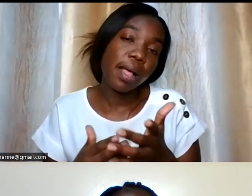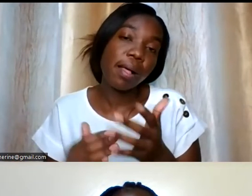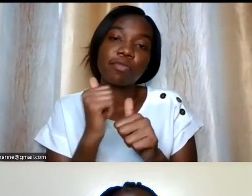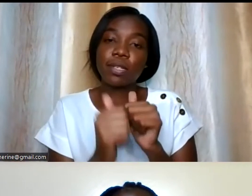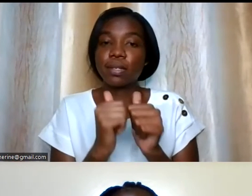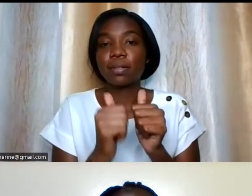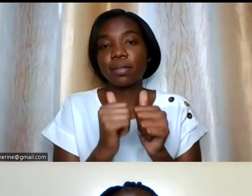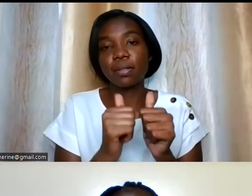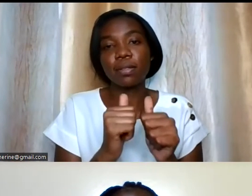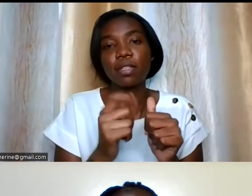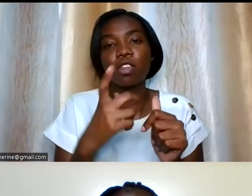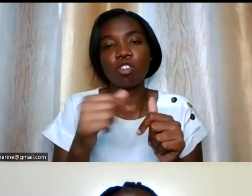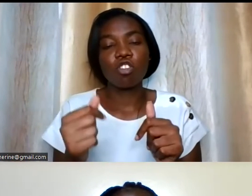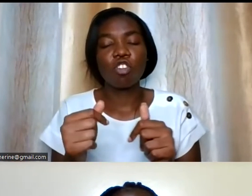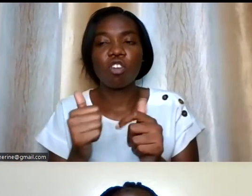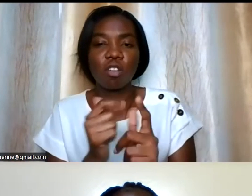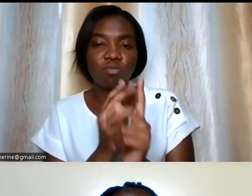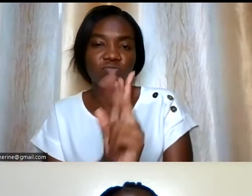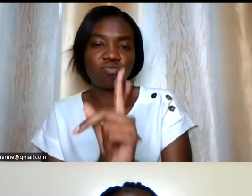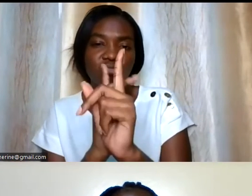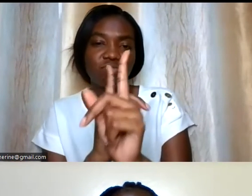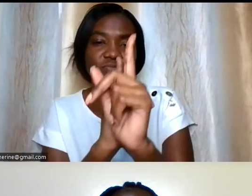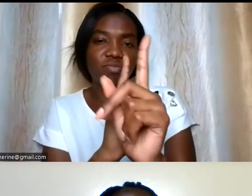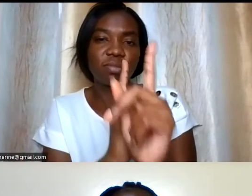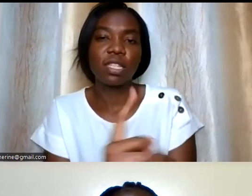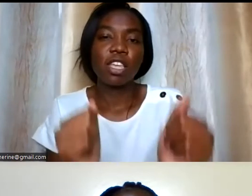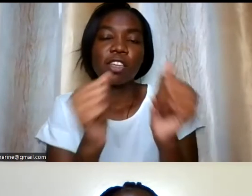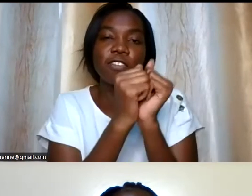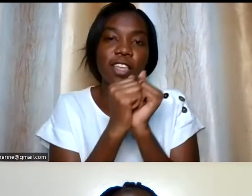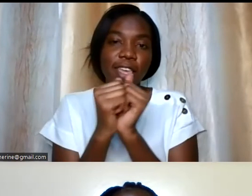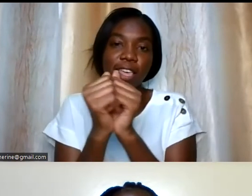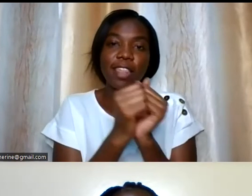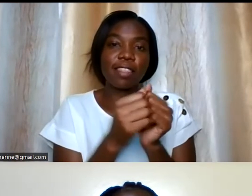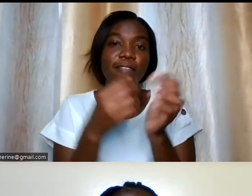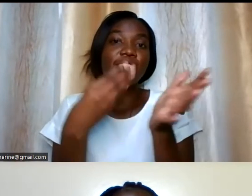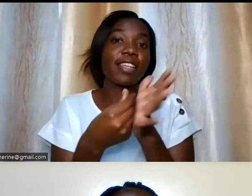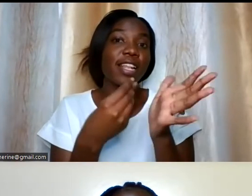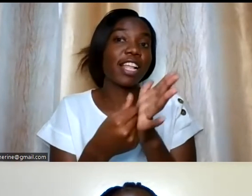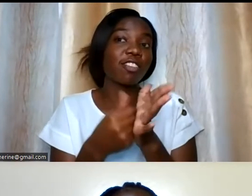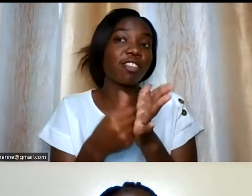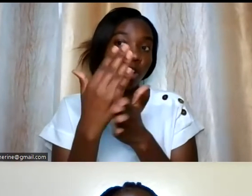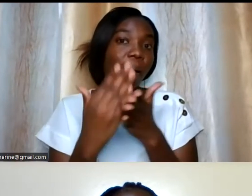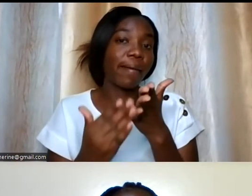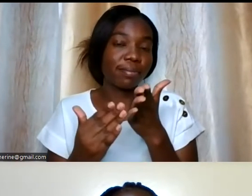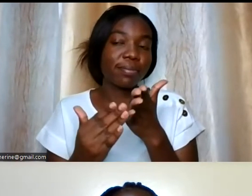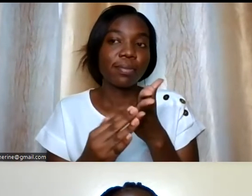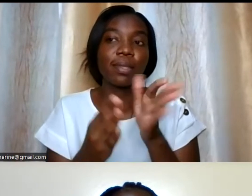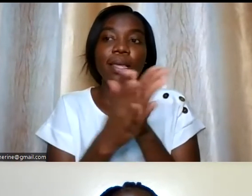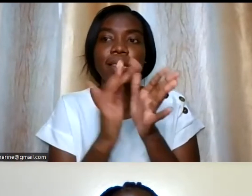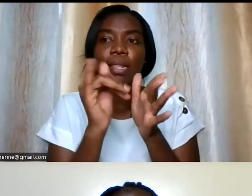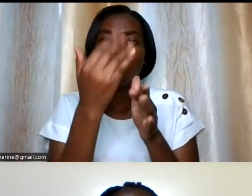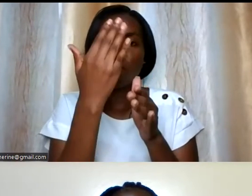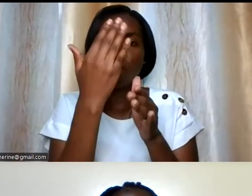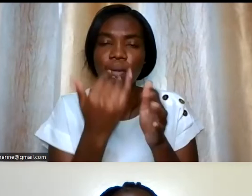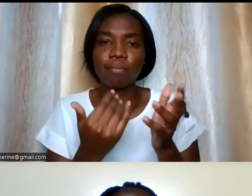go line in line with the finance bit. And that is why,